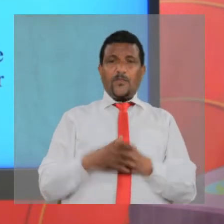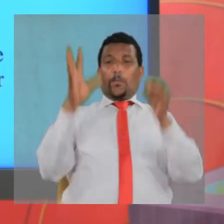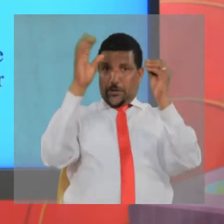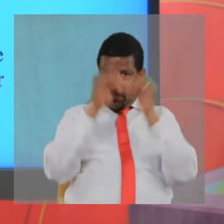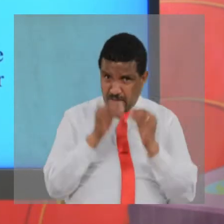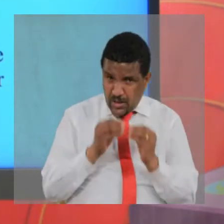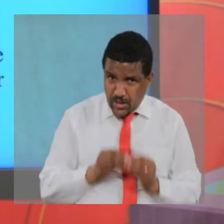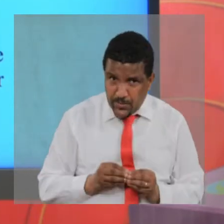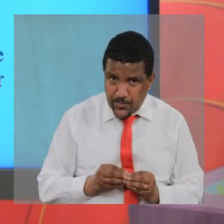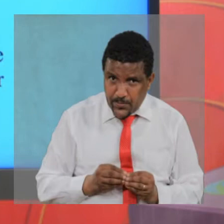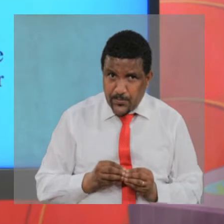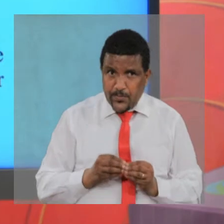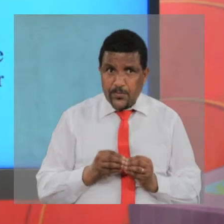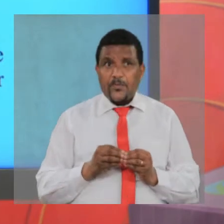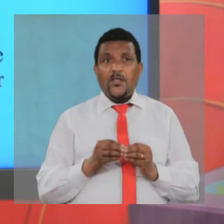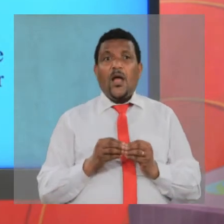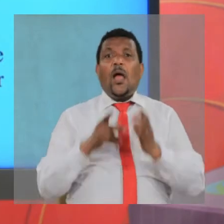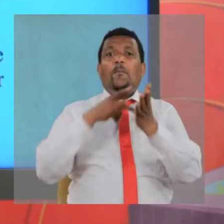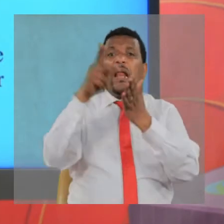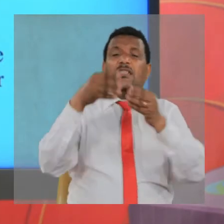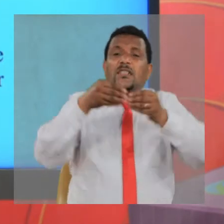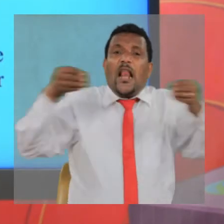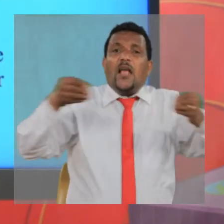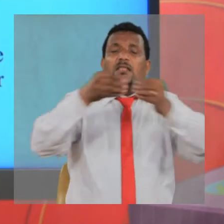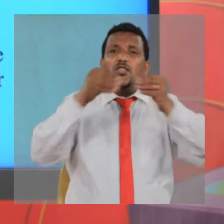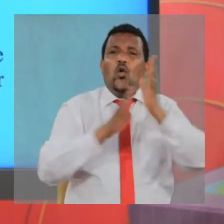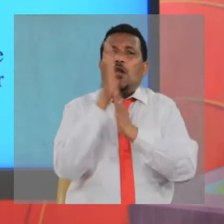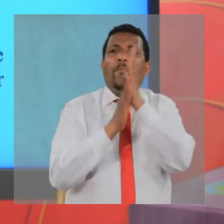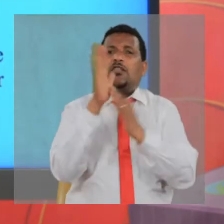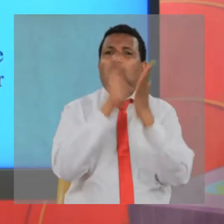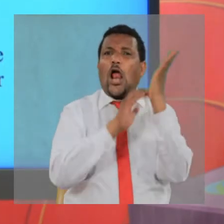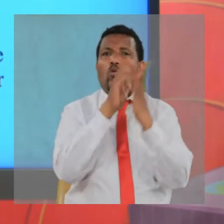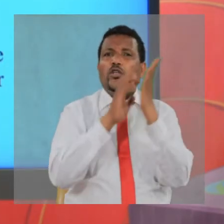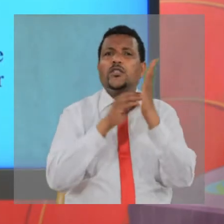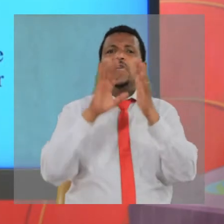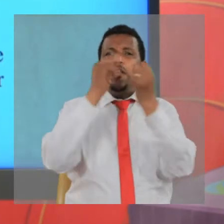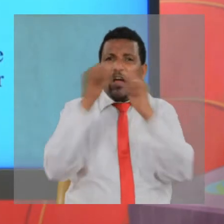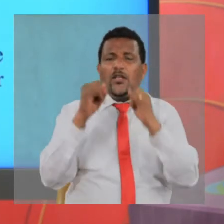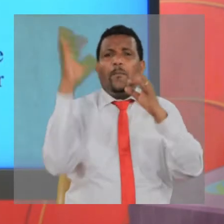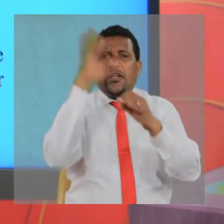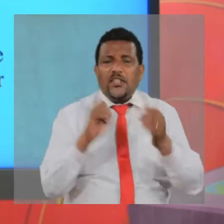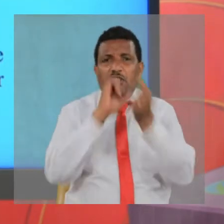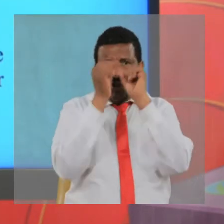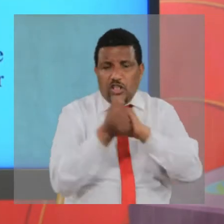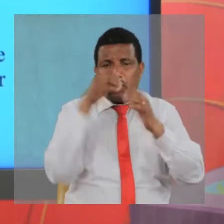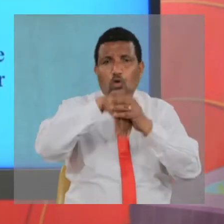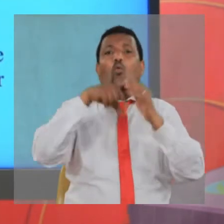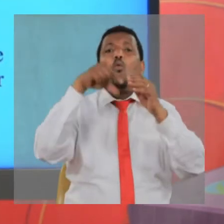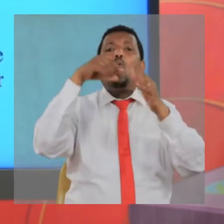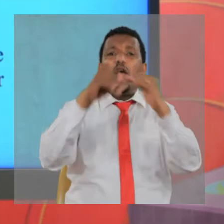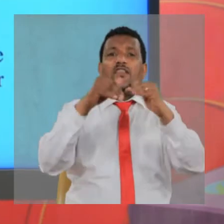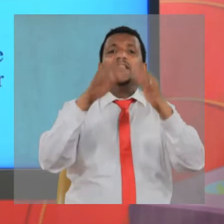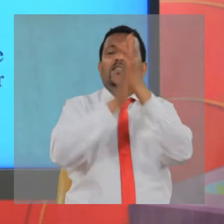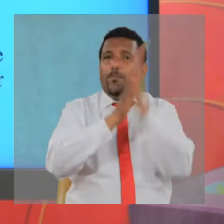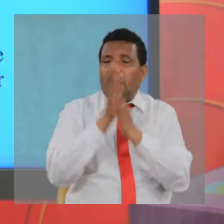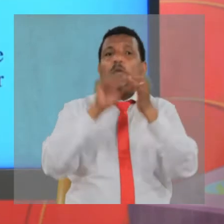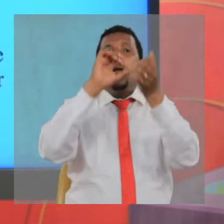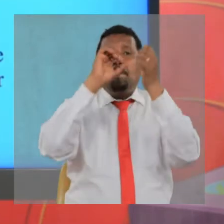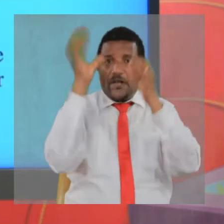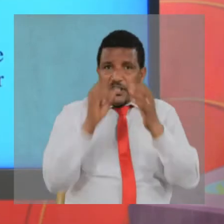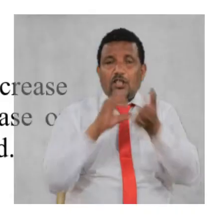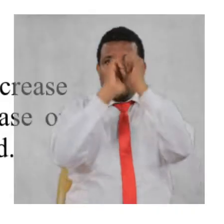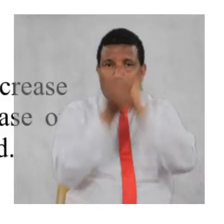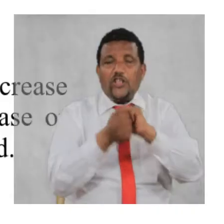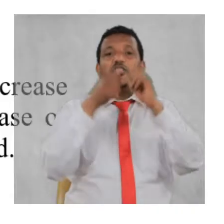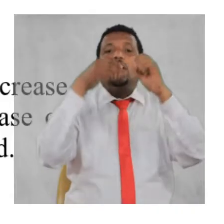Mathematically, the price elasticity of demand is calculated by dividing the percentage change in quantity demanded for the percentage change in price, which